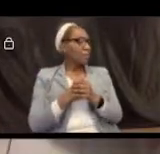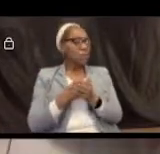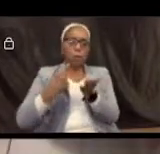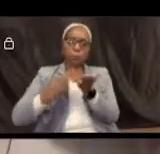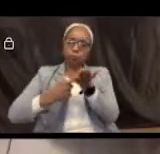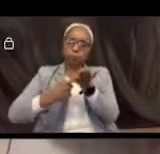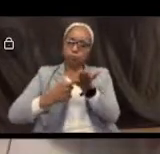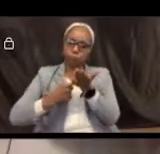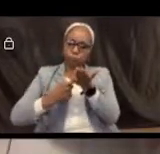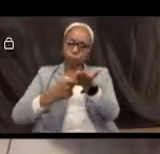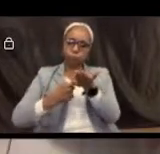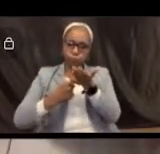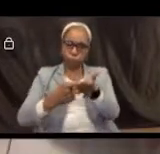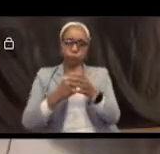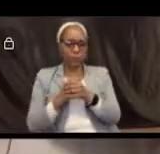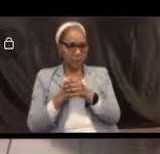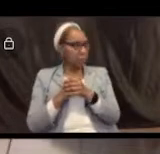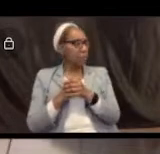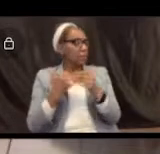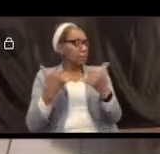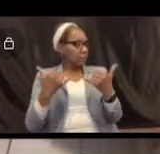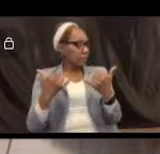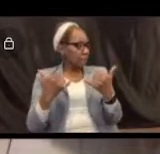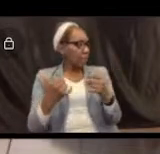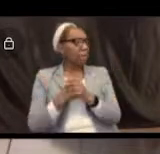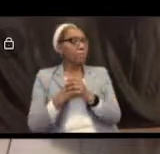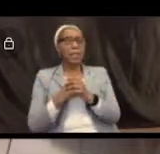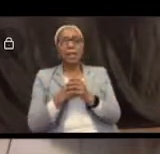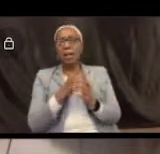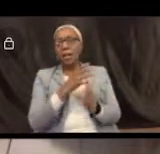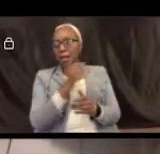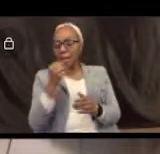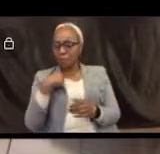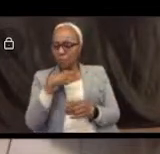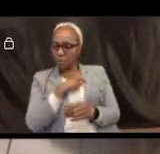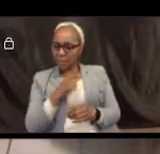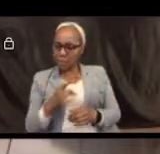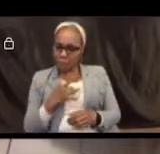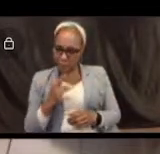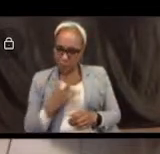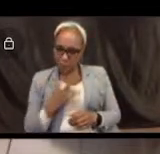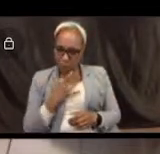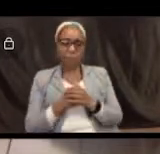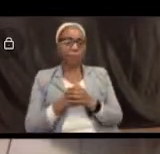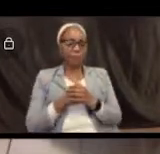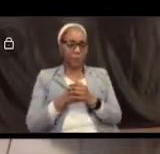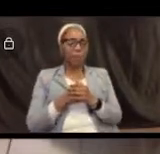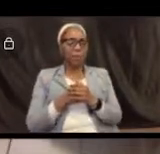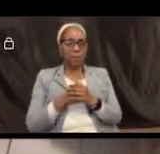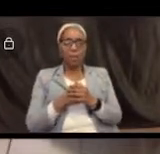discussed this in detail, and we feel that